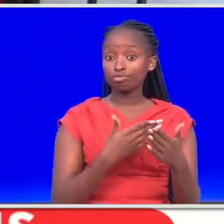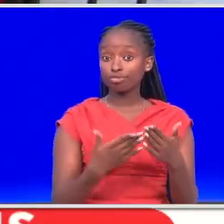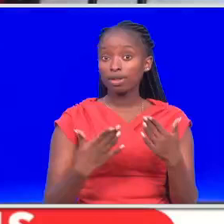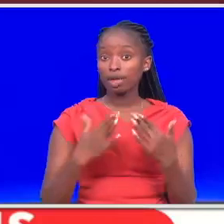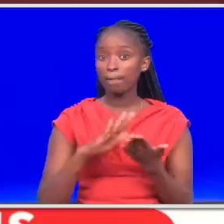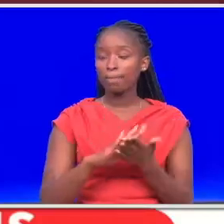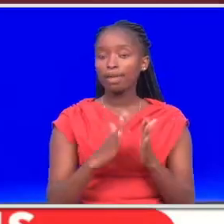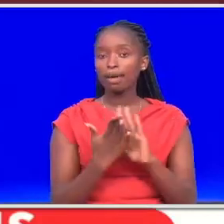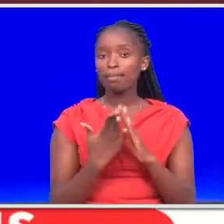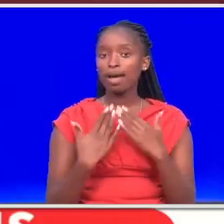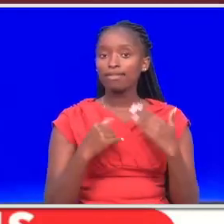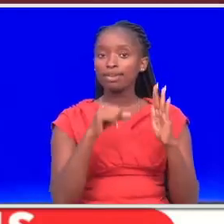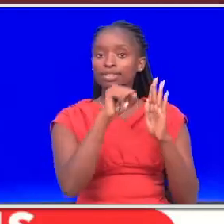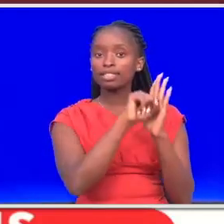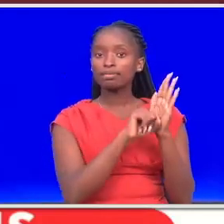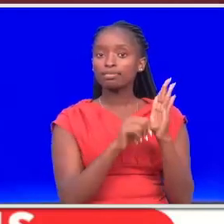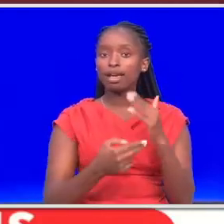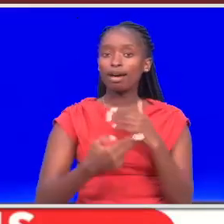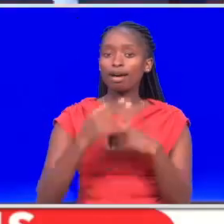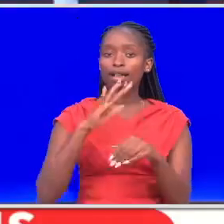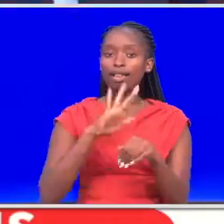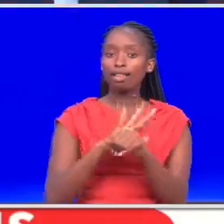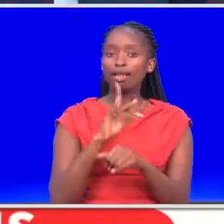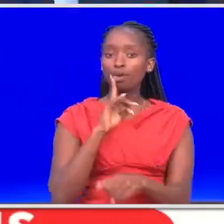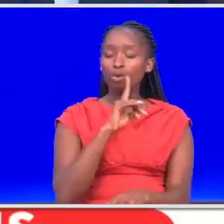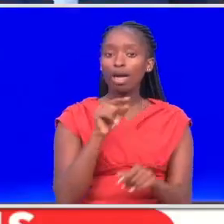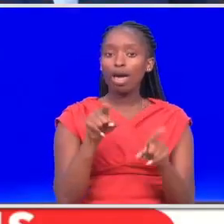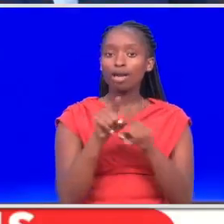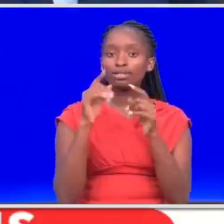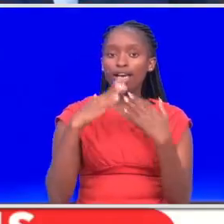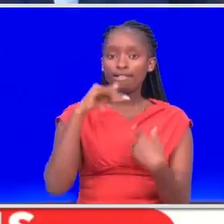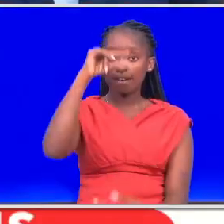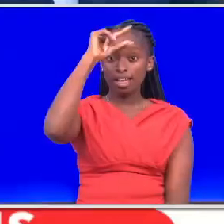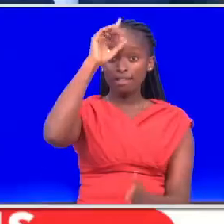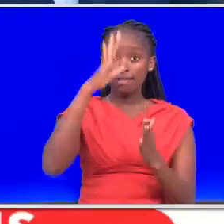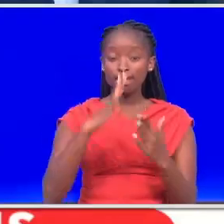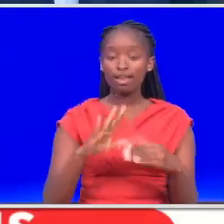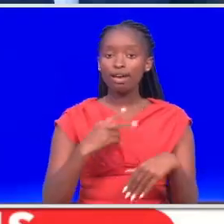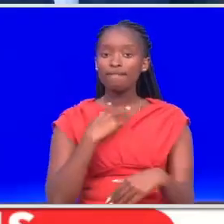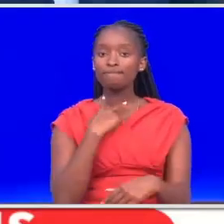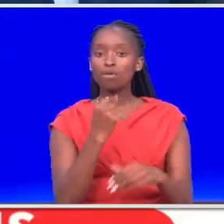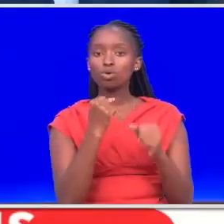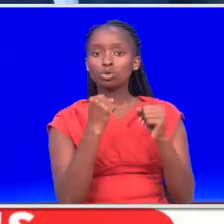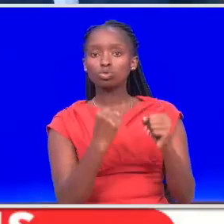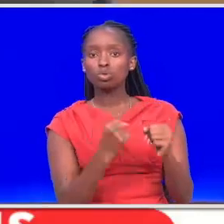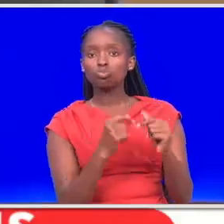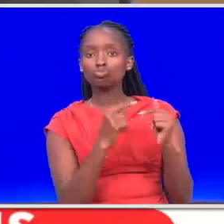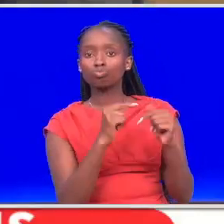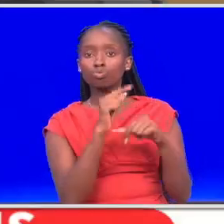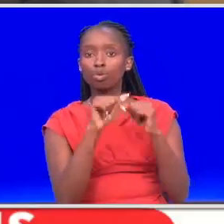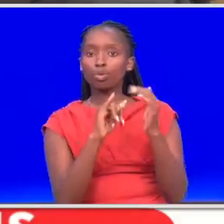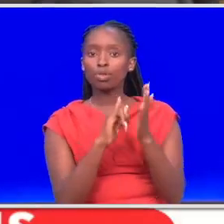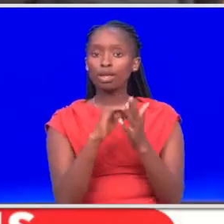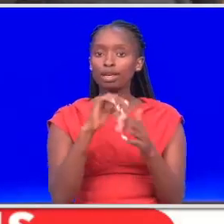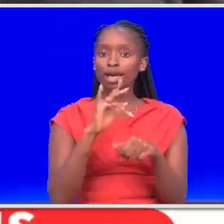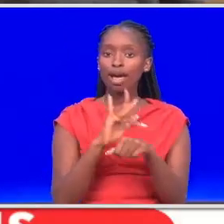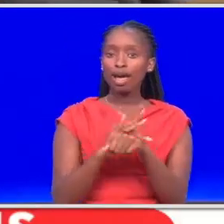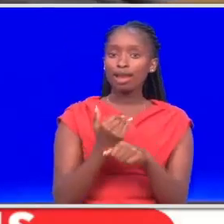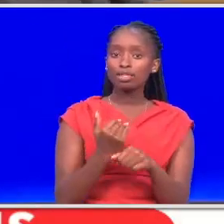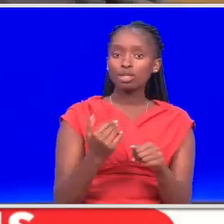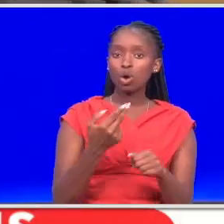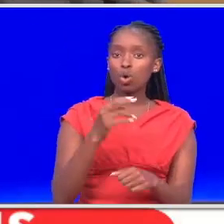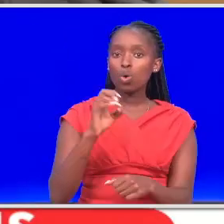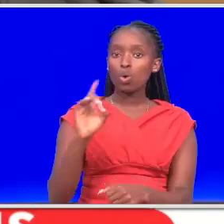a subject of heightened criticism as governors voice strong opposition to the proposed transfer of early childhood